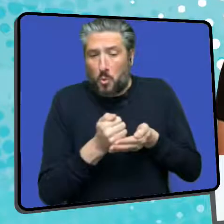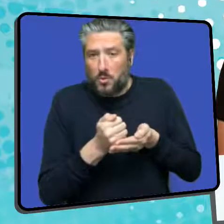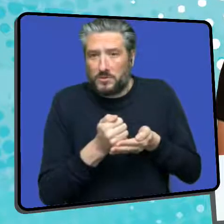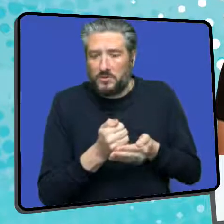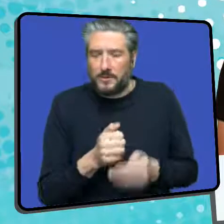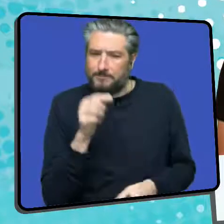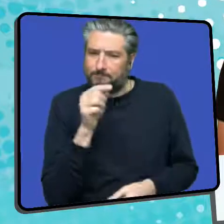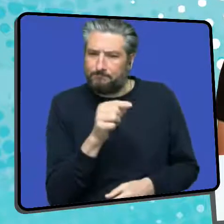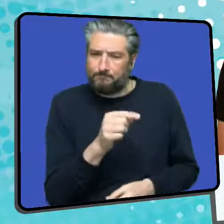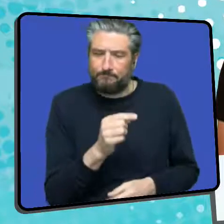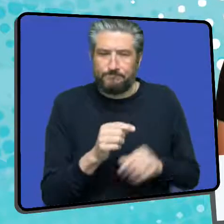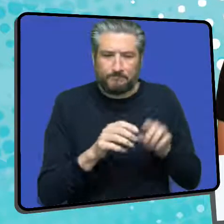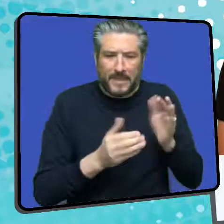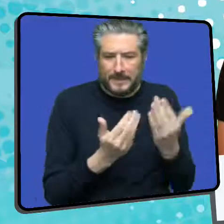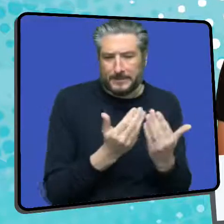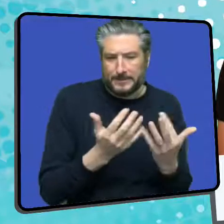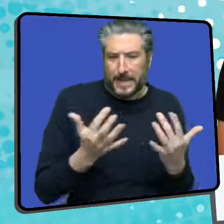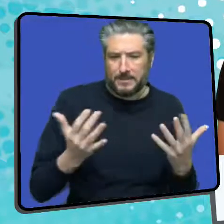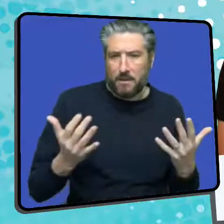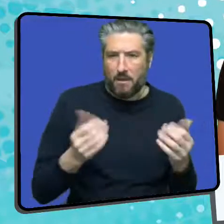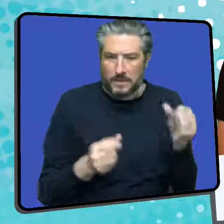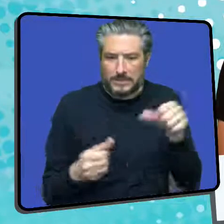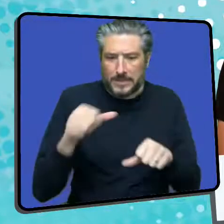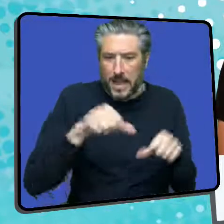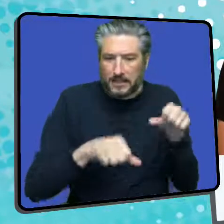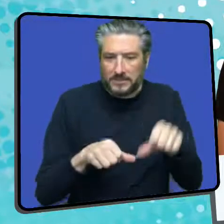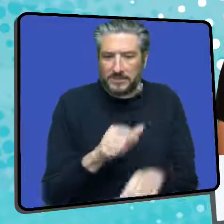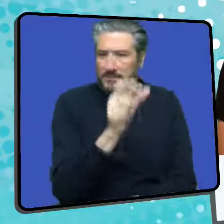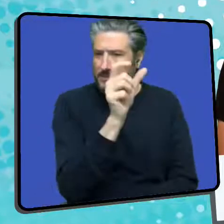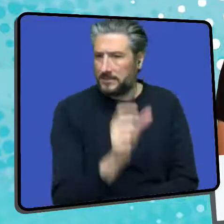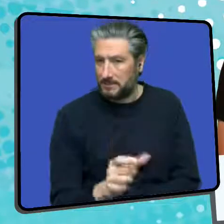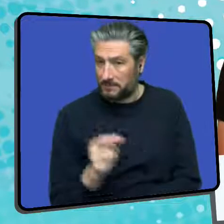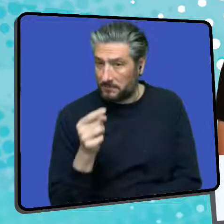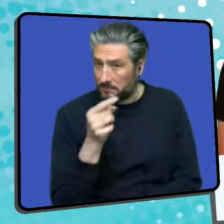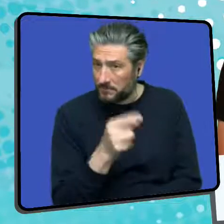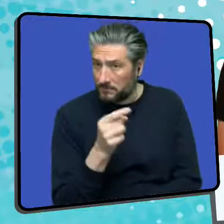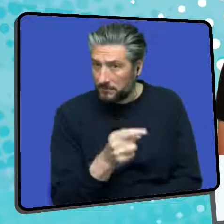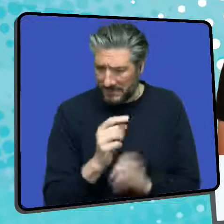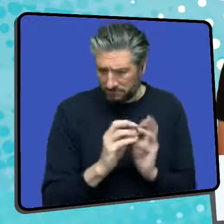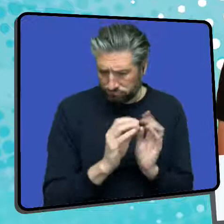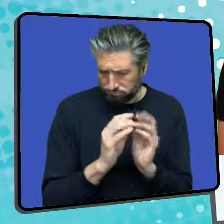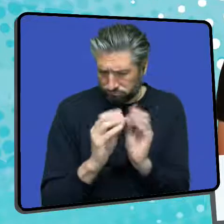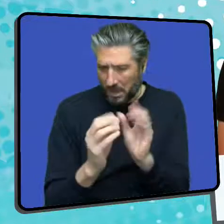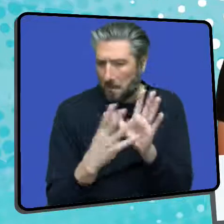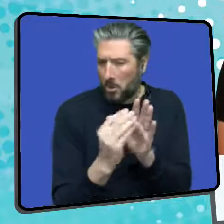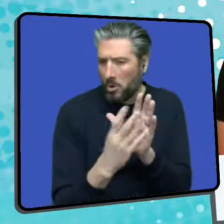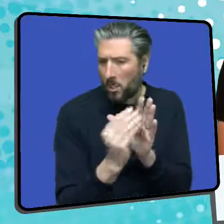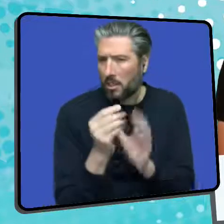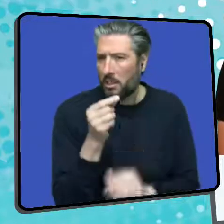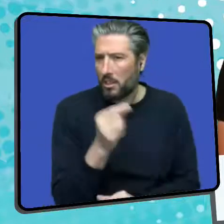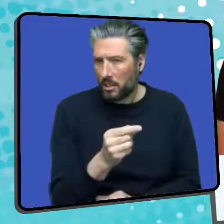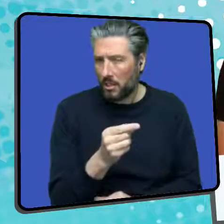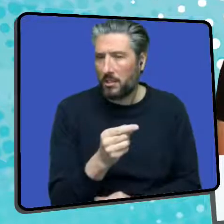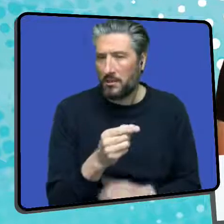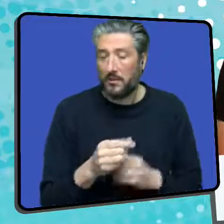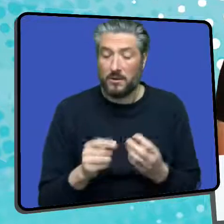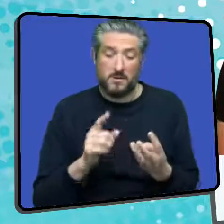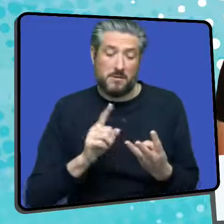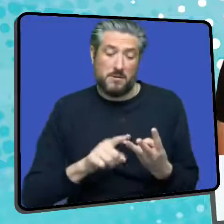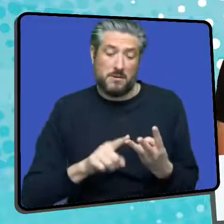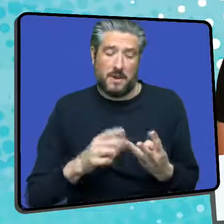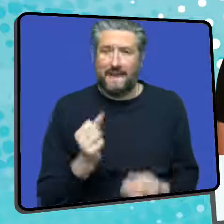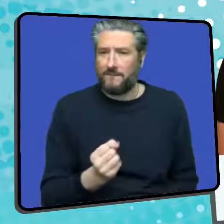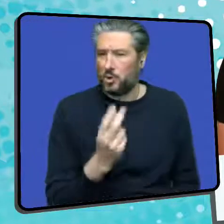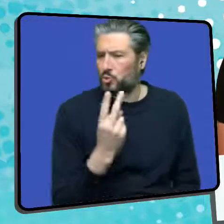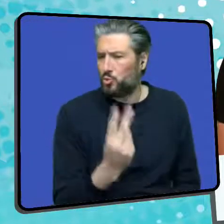scientist working on the models and making sure that it's production ready. And we do have a couple of software engineers working on